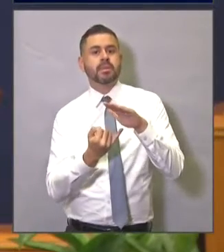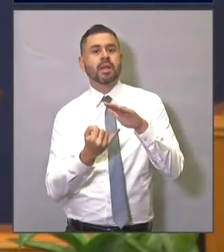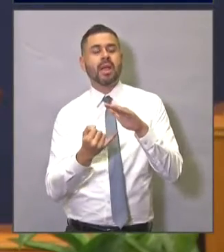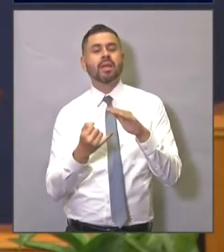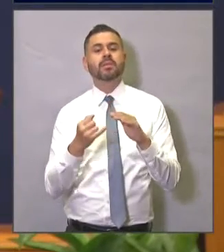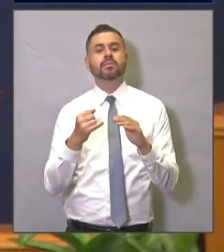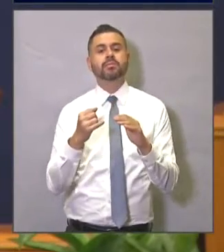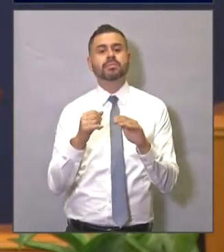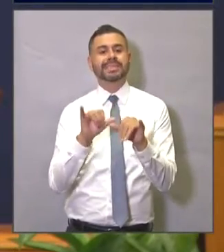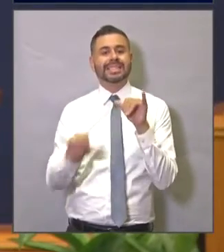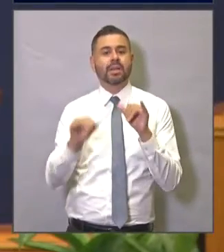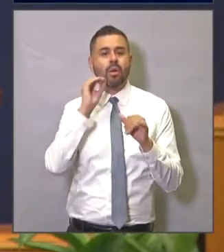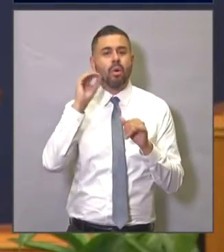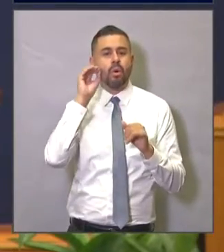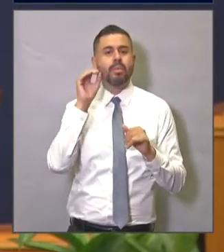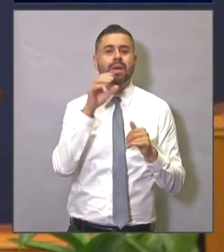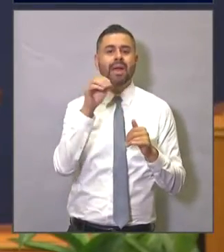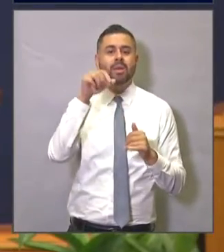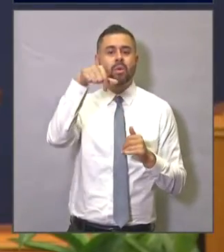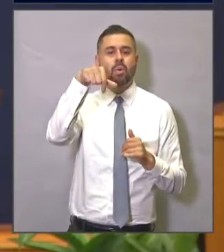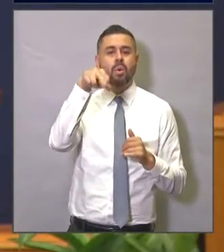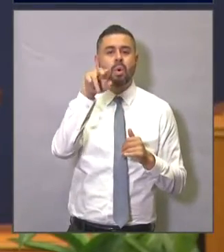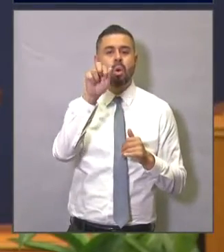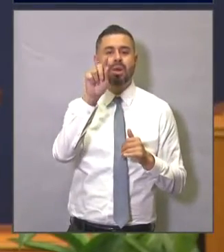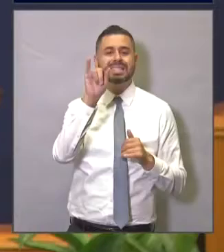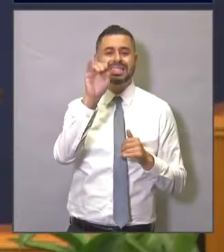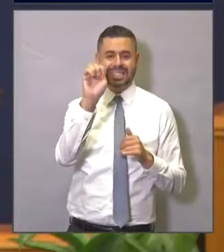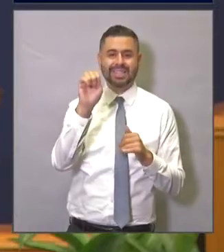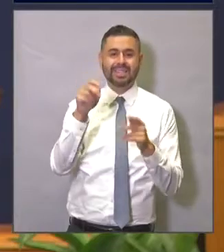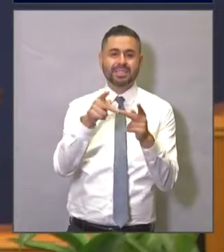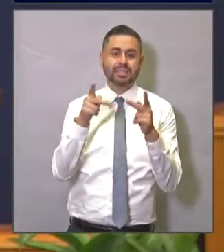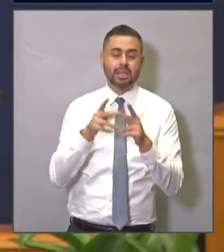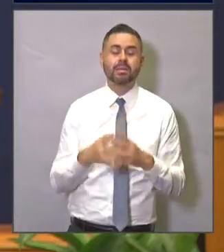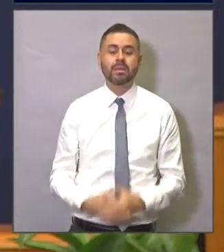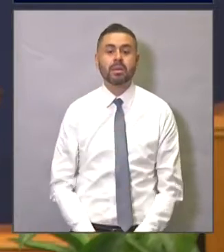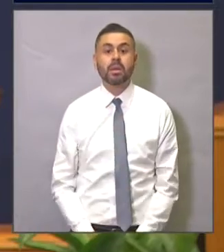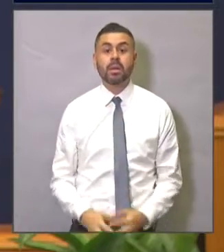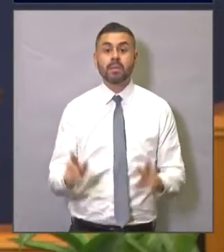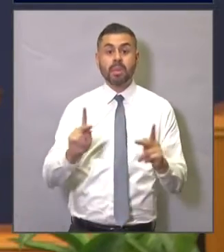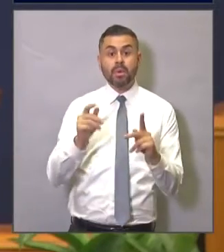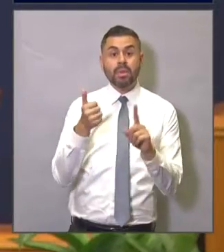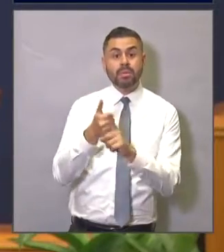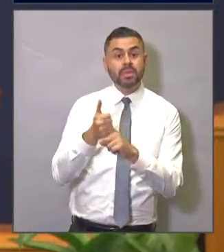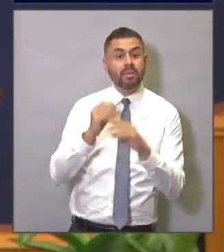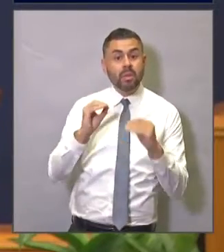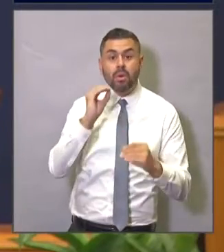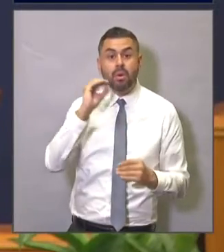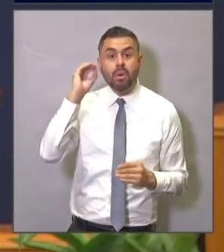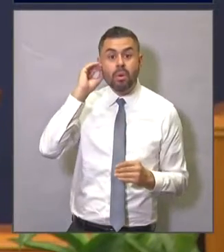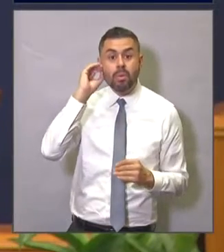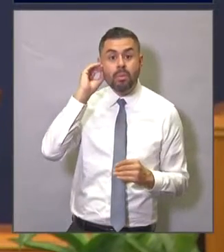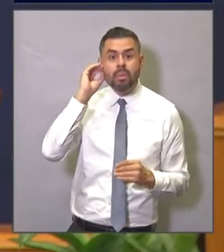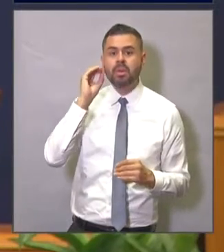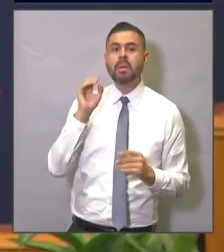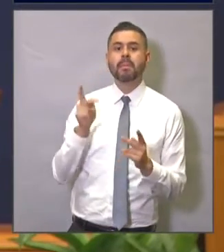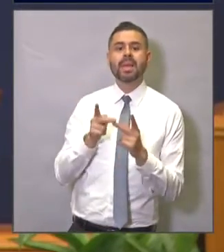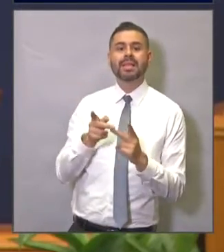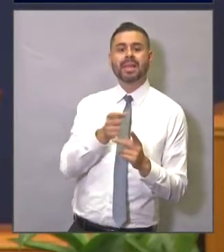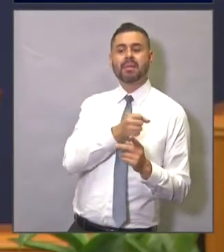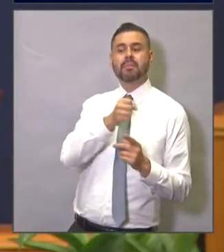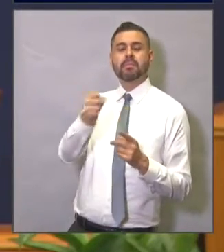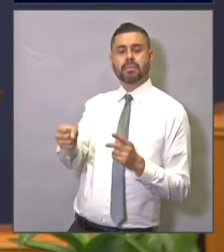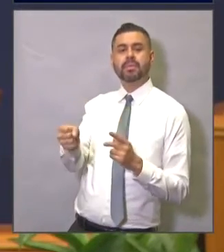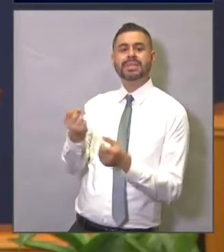in operation. In addition to providing places where persons experiencing homelessness can isolate or quarantine safely,